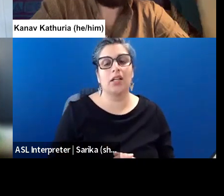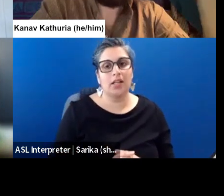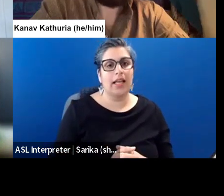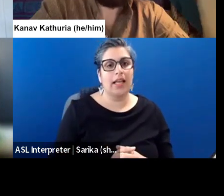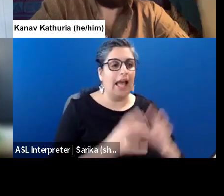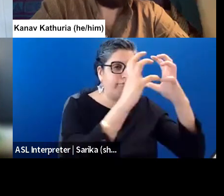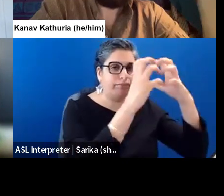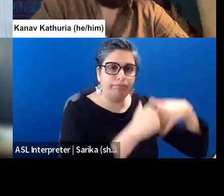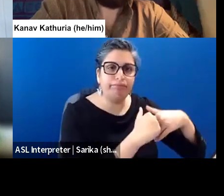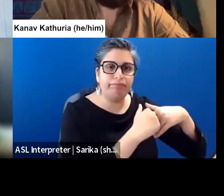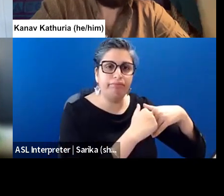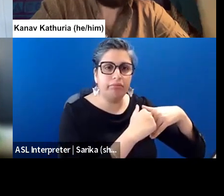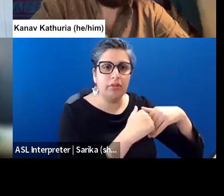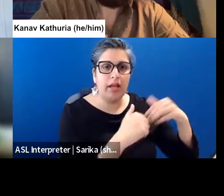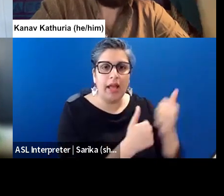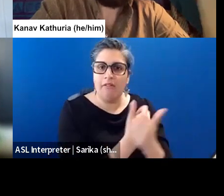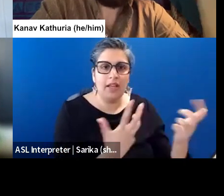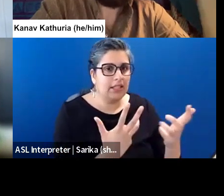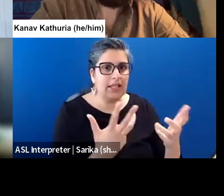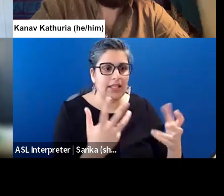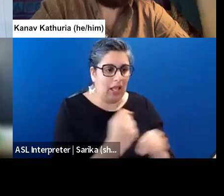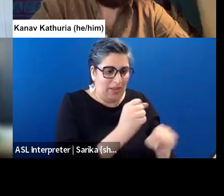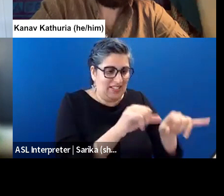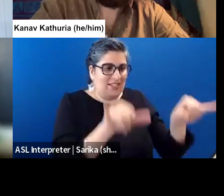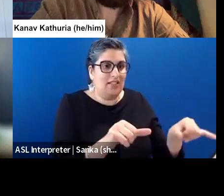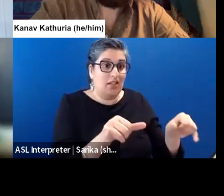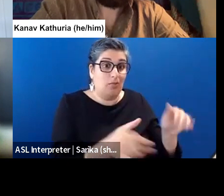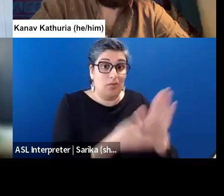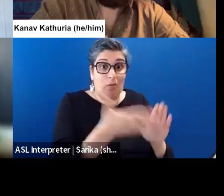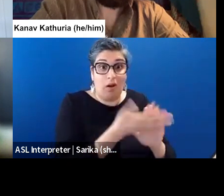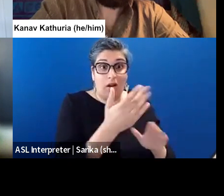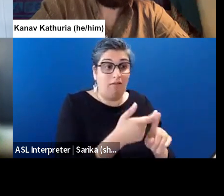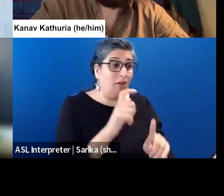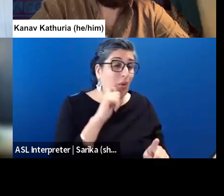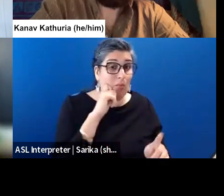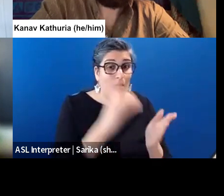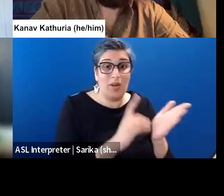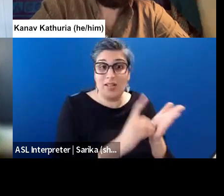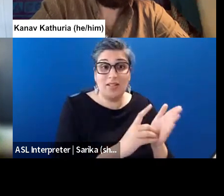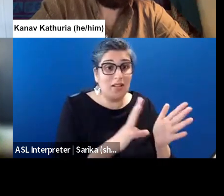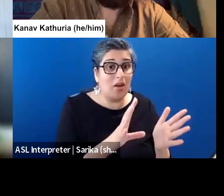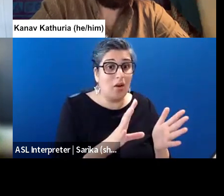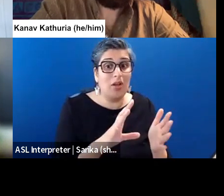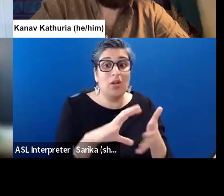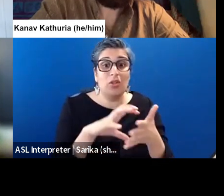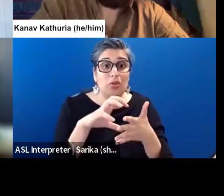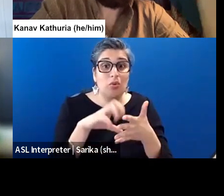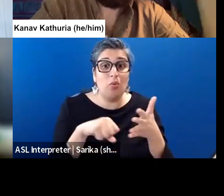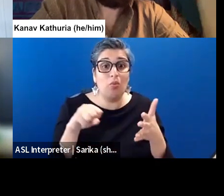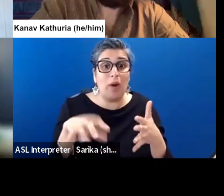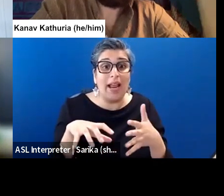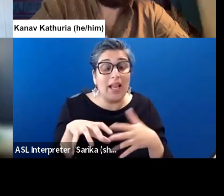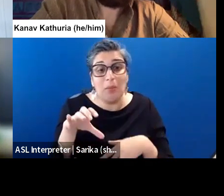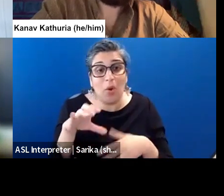saying, everything that makes those systems work, you know, whether we're from racism to rape culture, like all of it, and